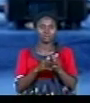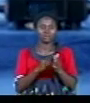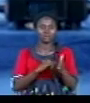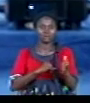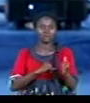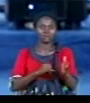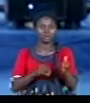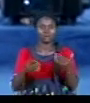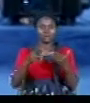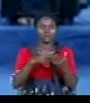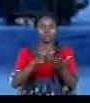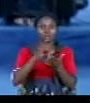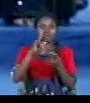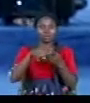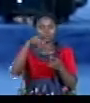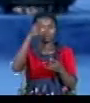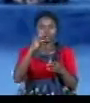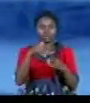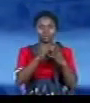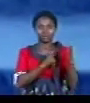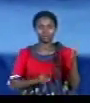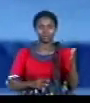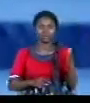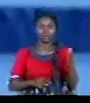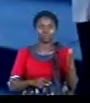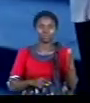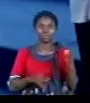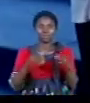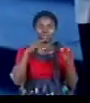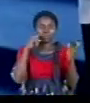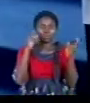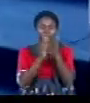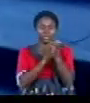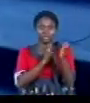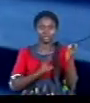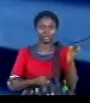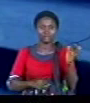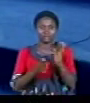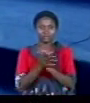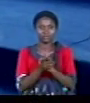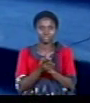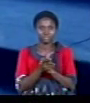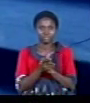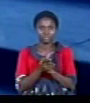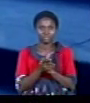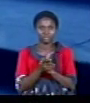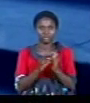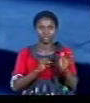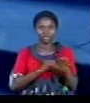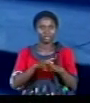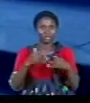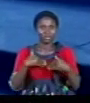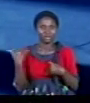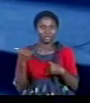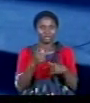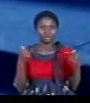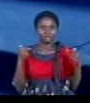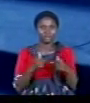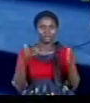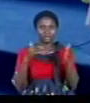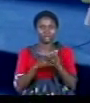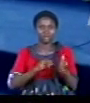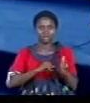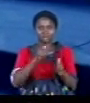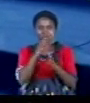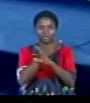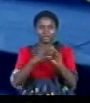Praise the Lord. So as you can see, my shoes is here on me. I don't have any pain again, and I am free. Praise